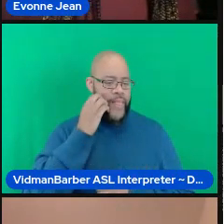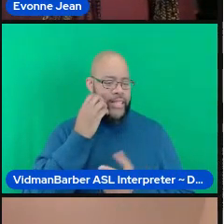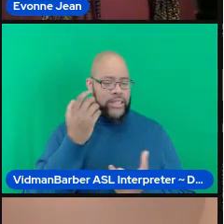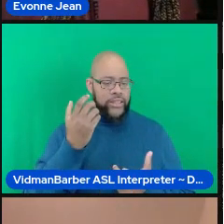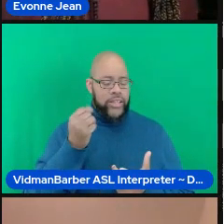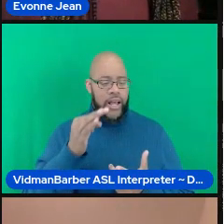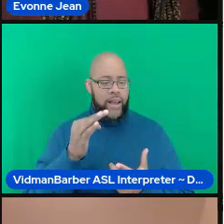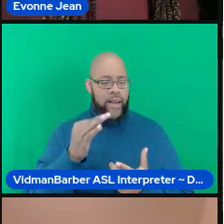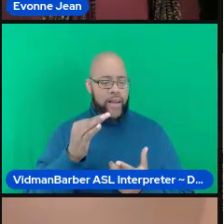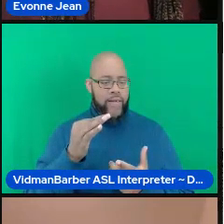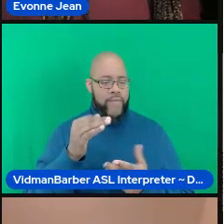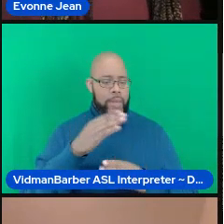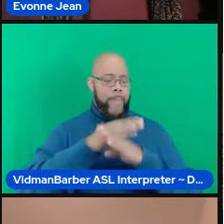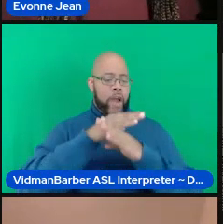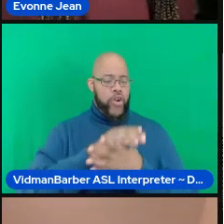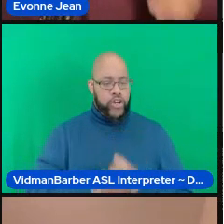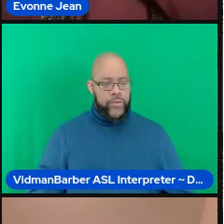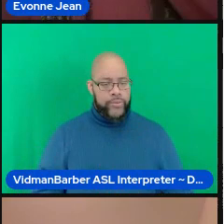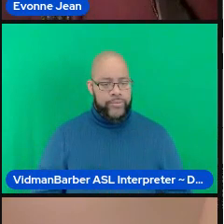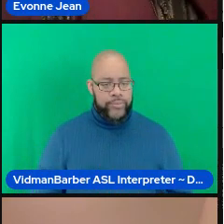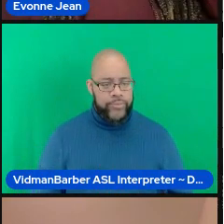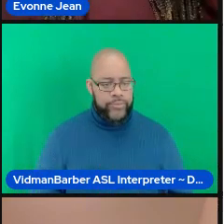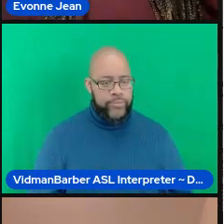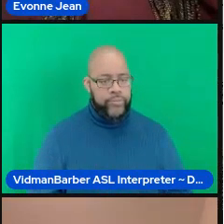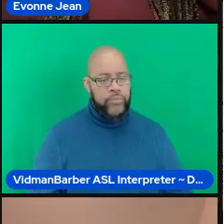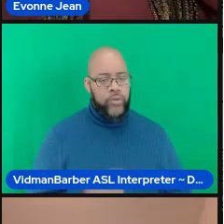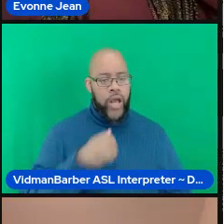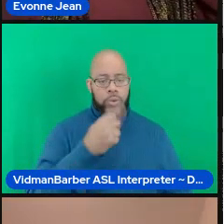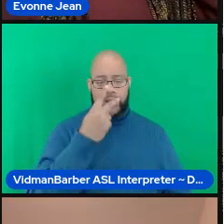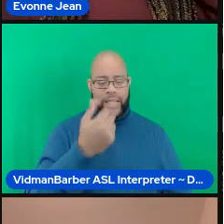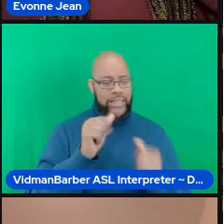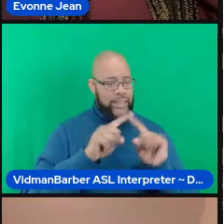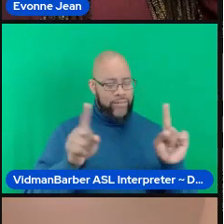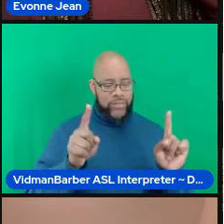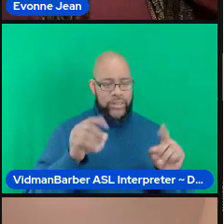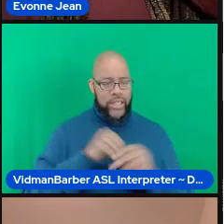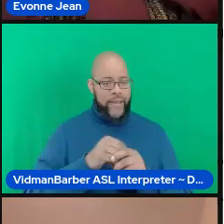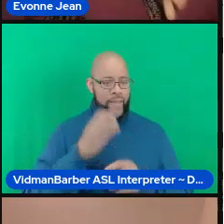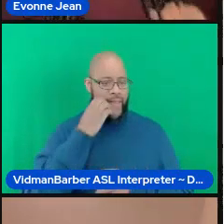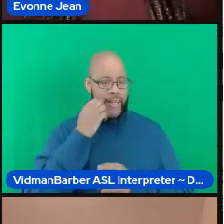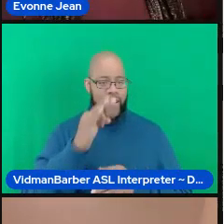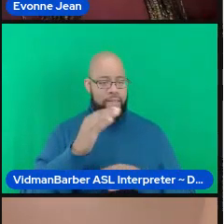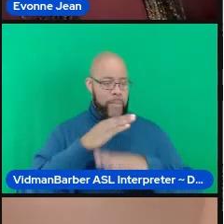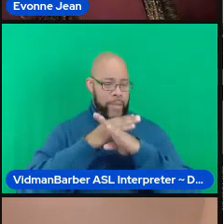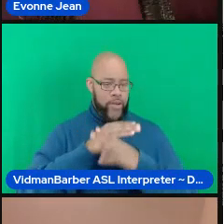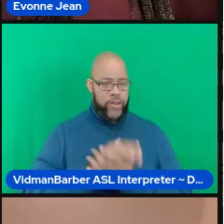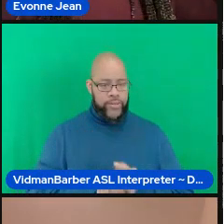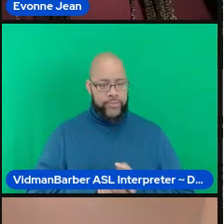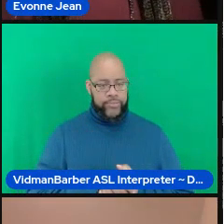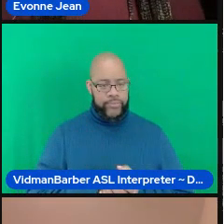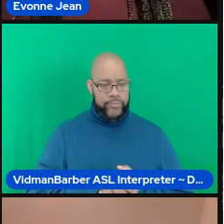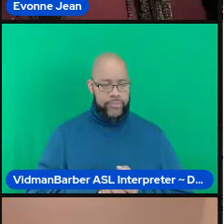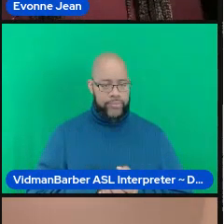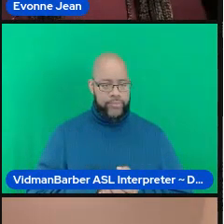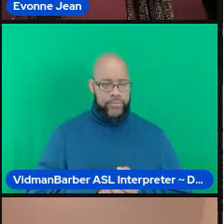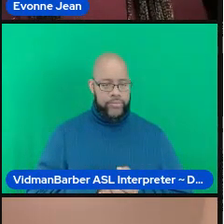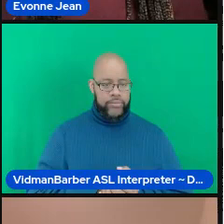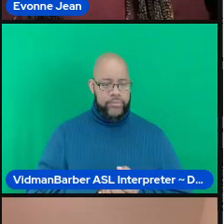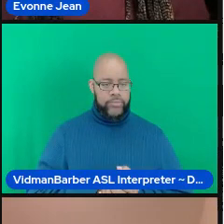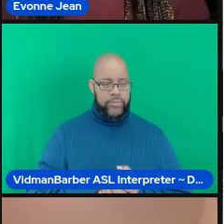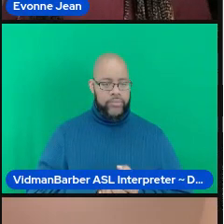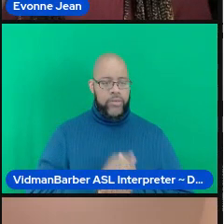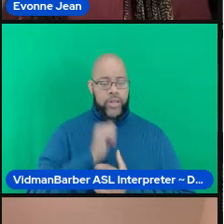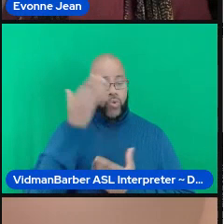of the barrier? Yeah, so I don't see any differences in the thickness of the barrier. And I don't